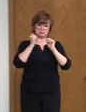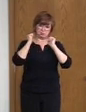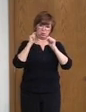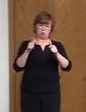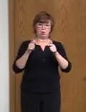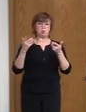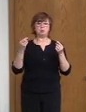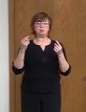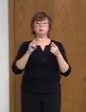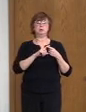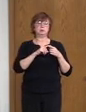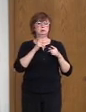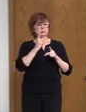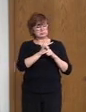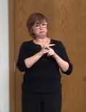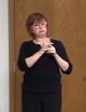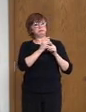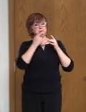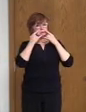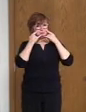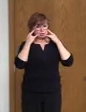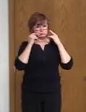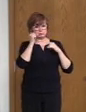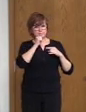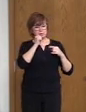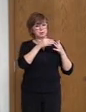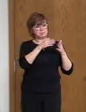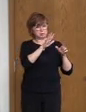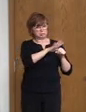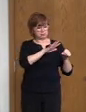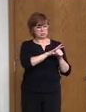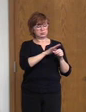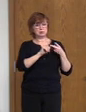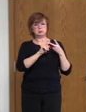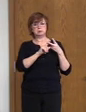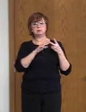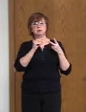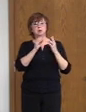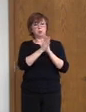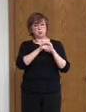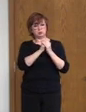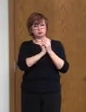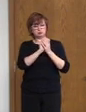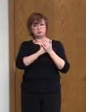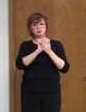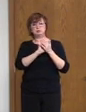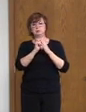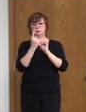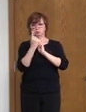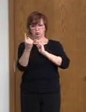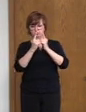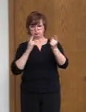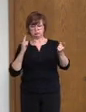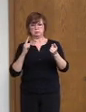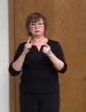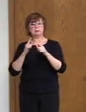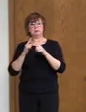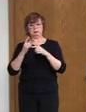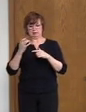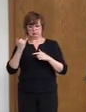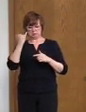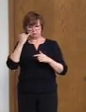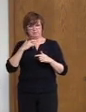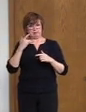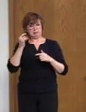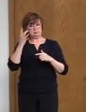that you see and come in contact with each and every day. Stay home if you're feeling ill, and follow all of the public health orders that are in place and